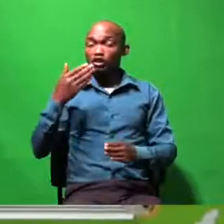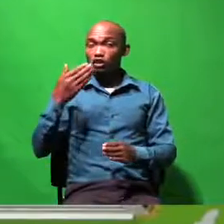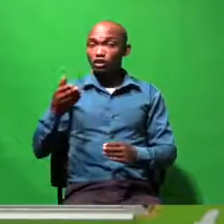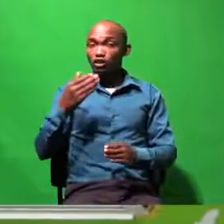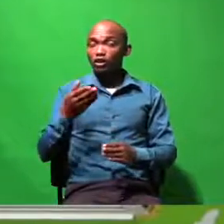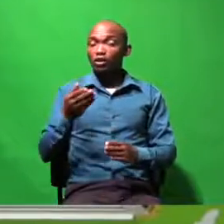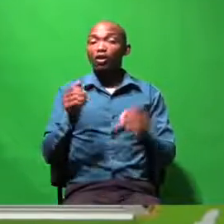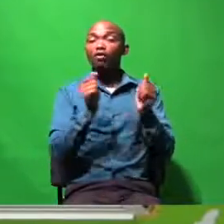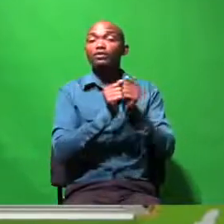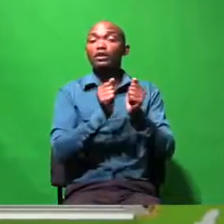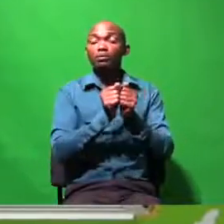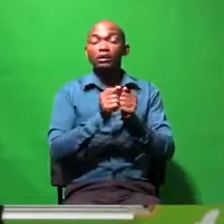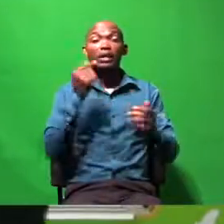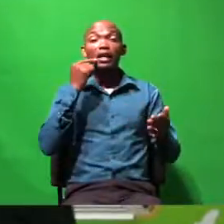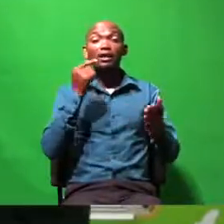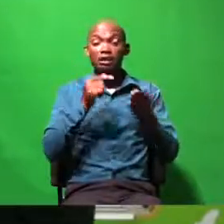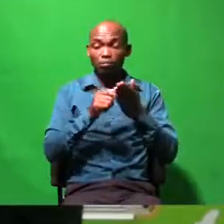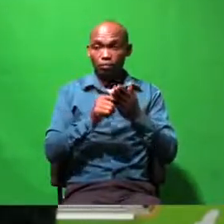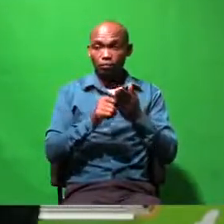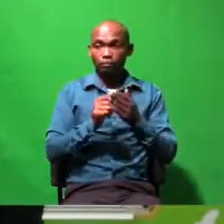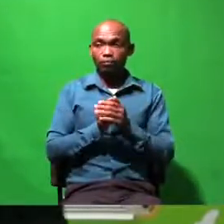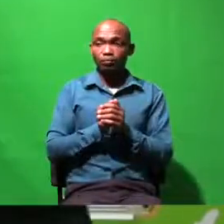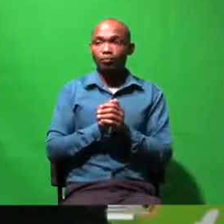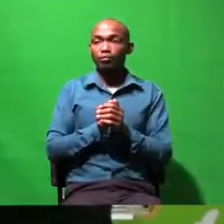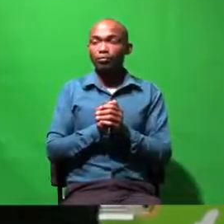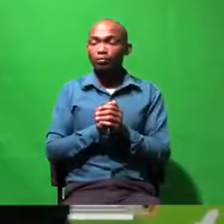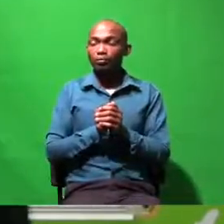of substances. Example,